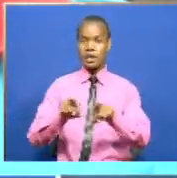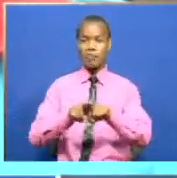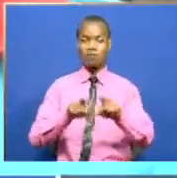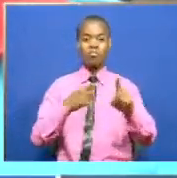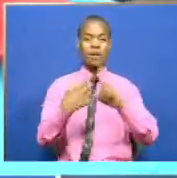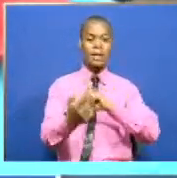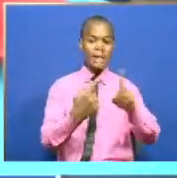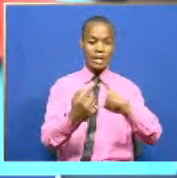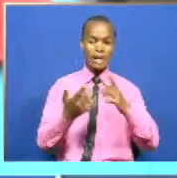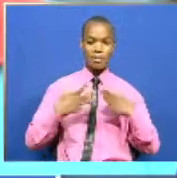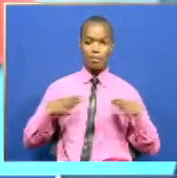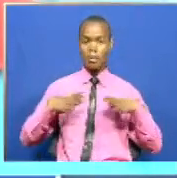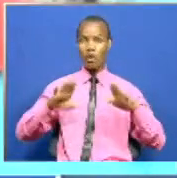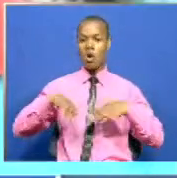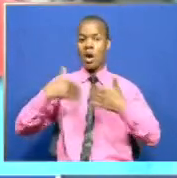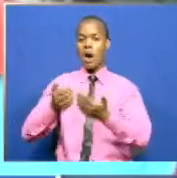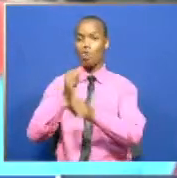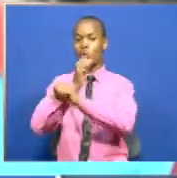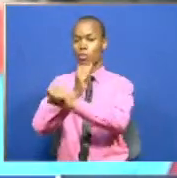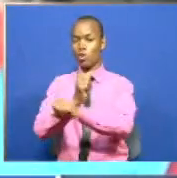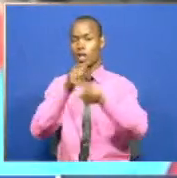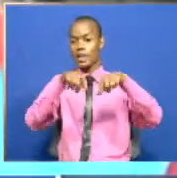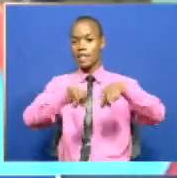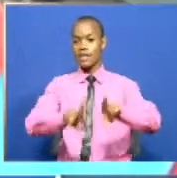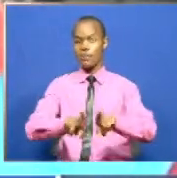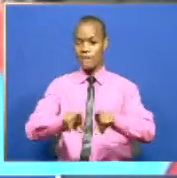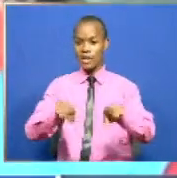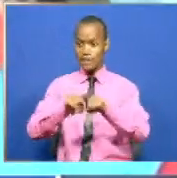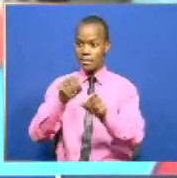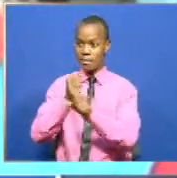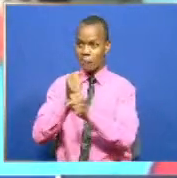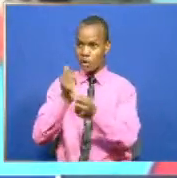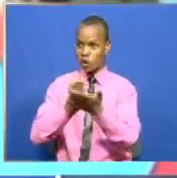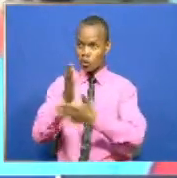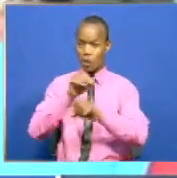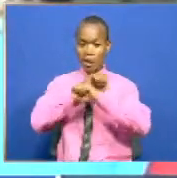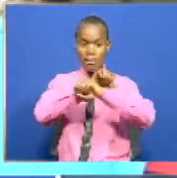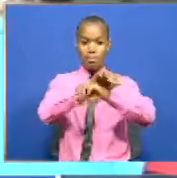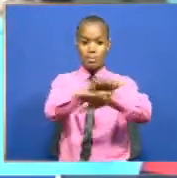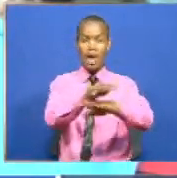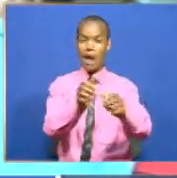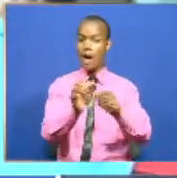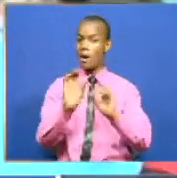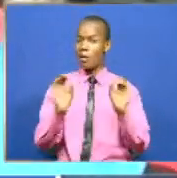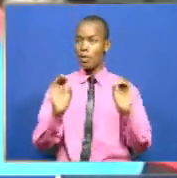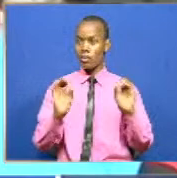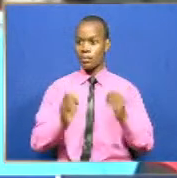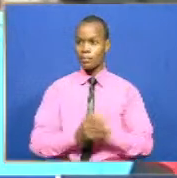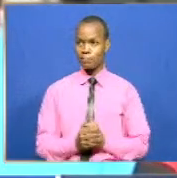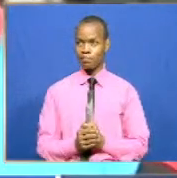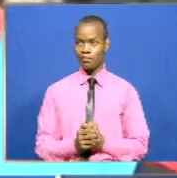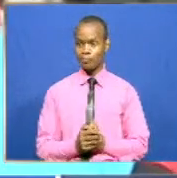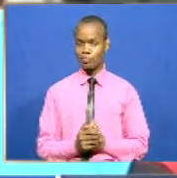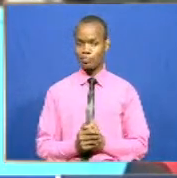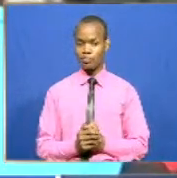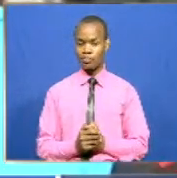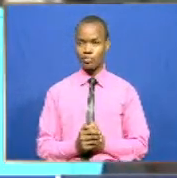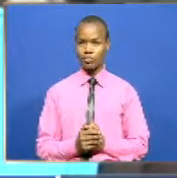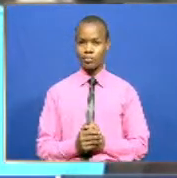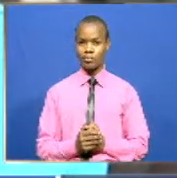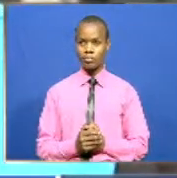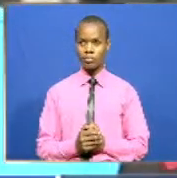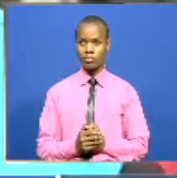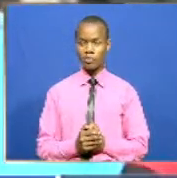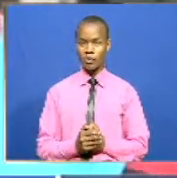themselves and also how to make sure they don't potentially transmit to the other members. Now, in case we get